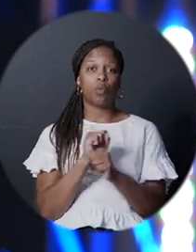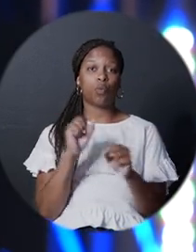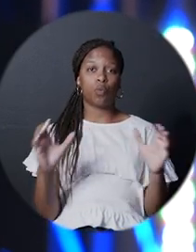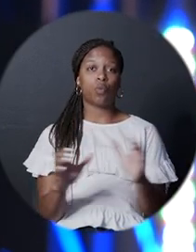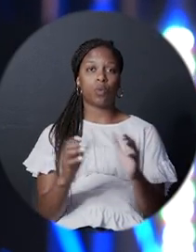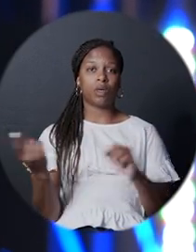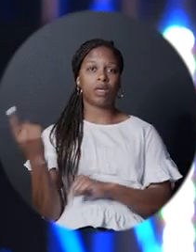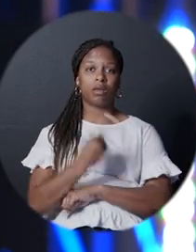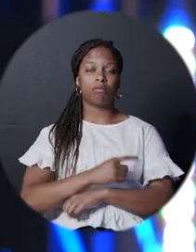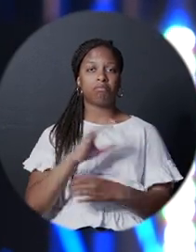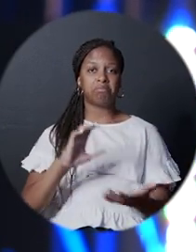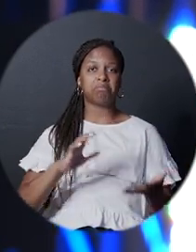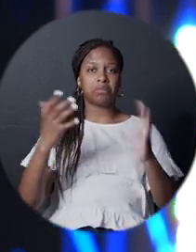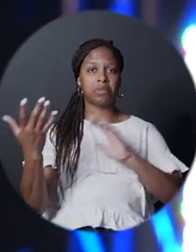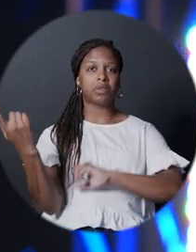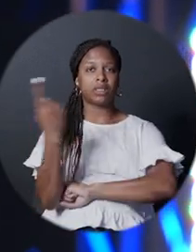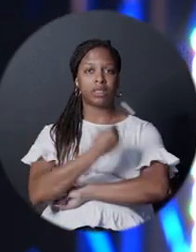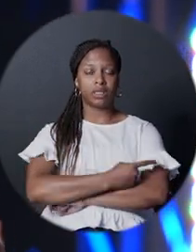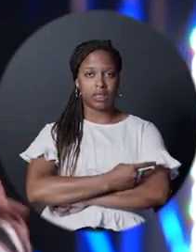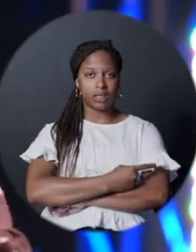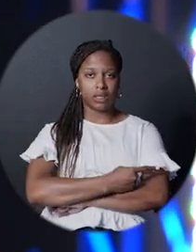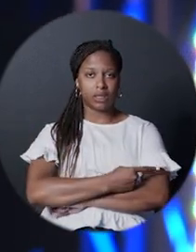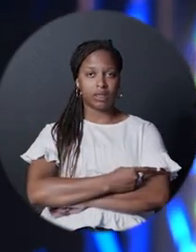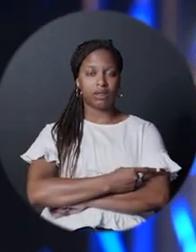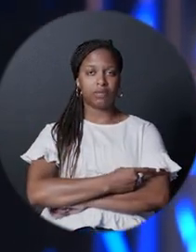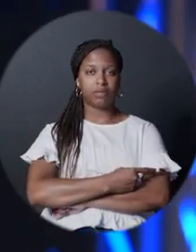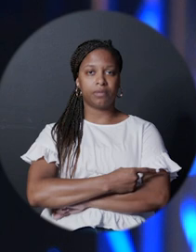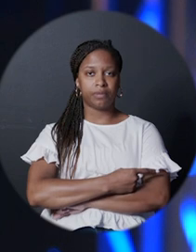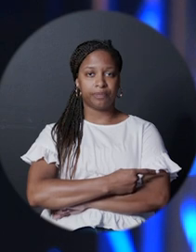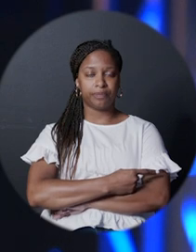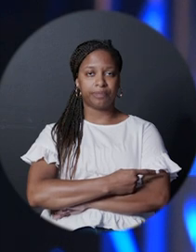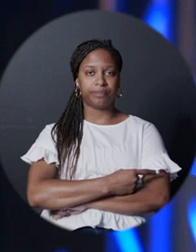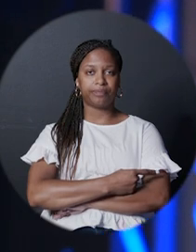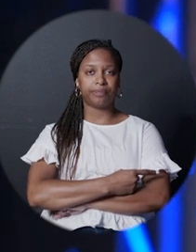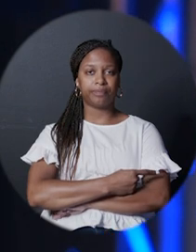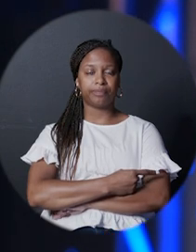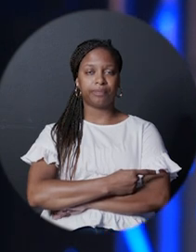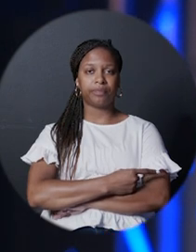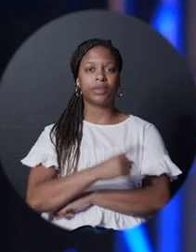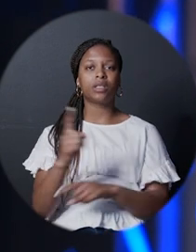got more work to do here today, and I've messed up their entire day.